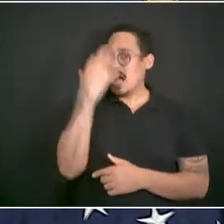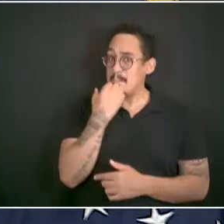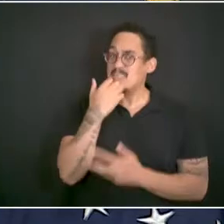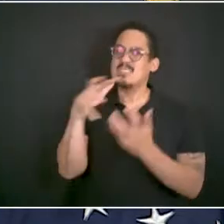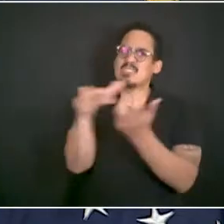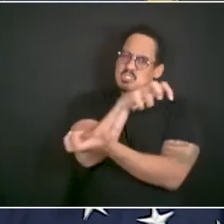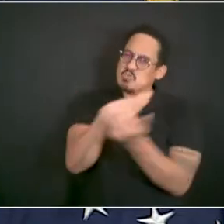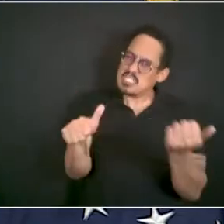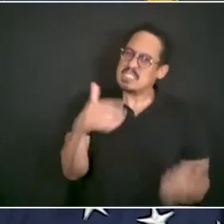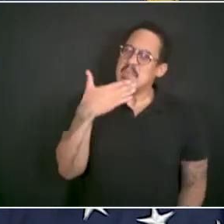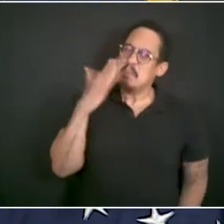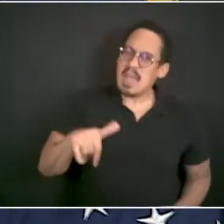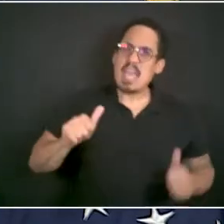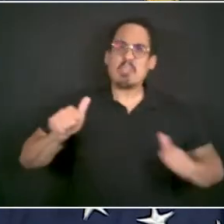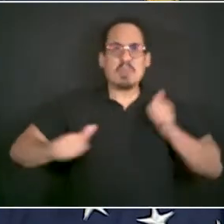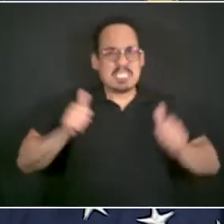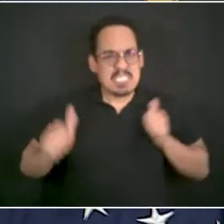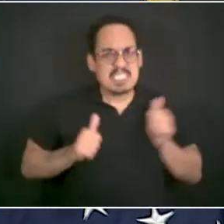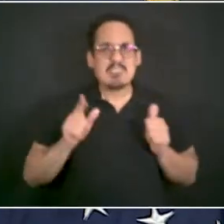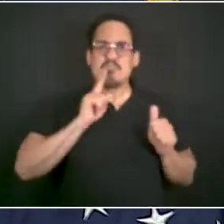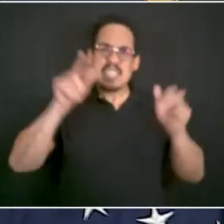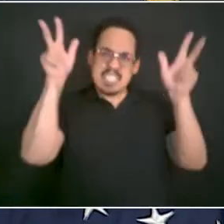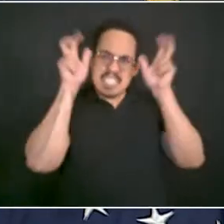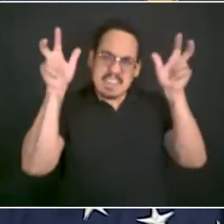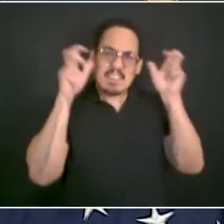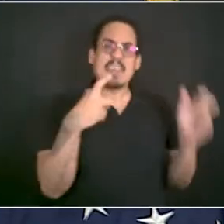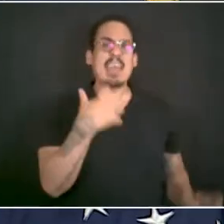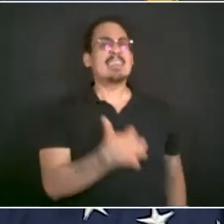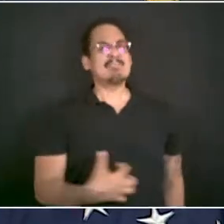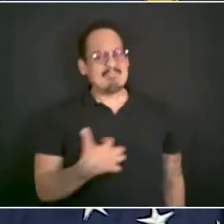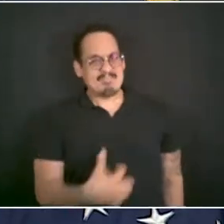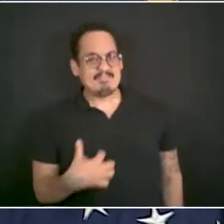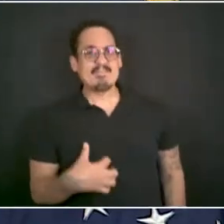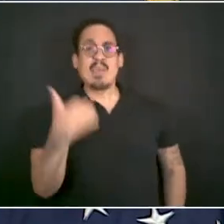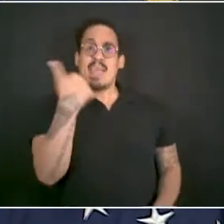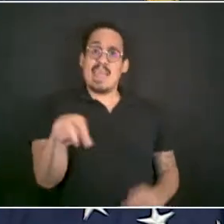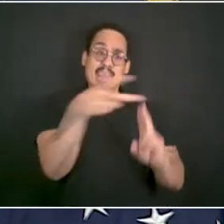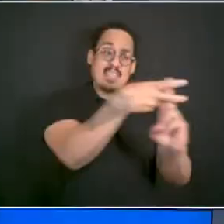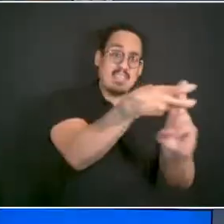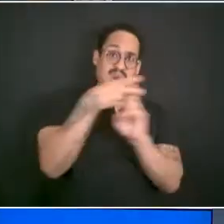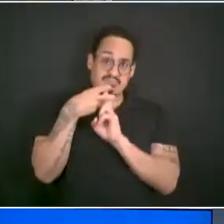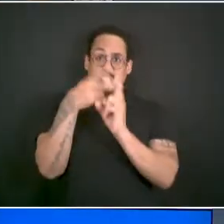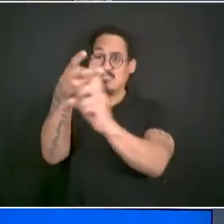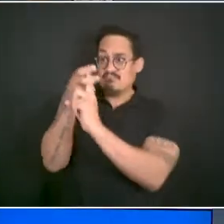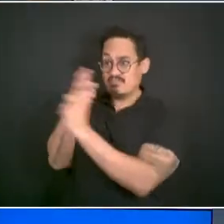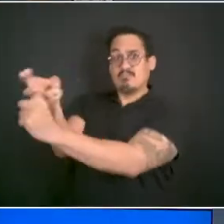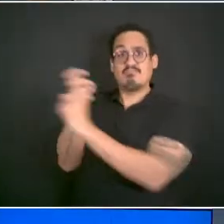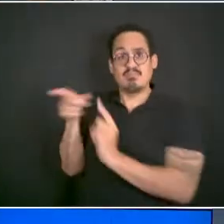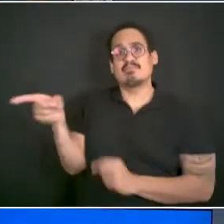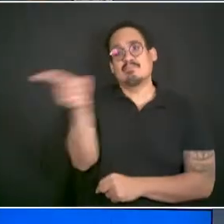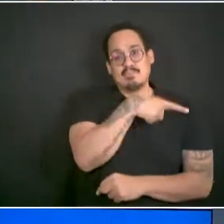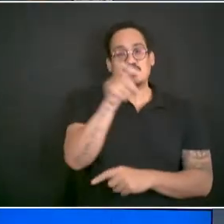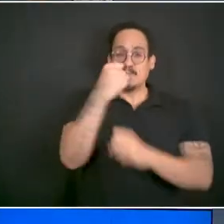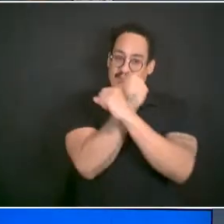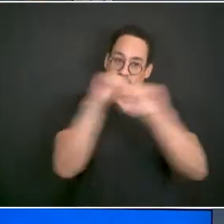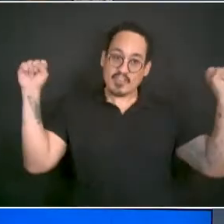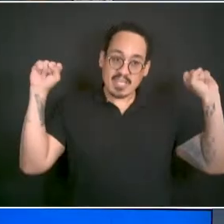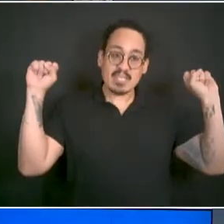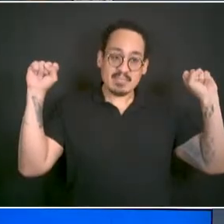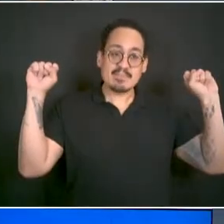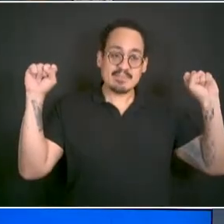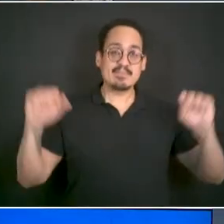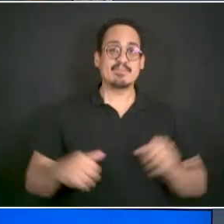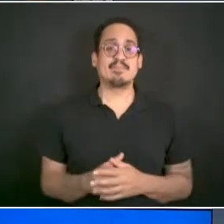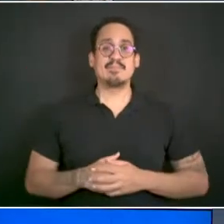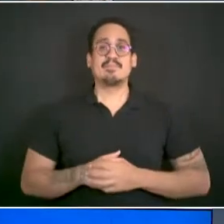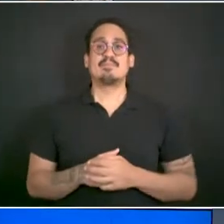It's despicable. And every hostage should come home. I've been very clear on that. Hey, Mayor. How are you? Good. How you doing?